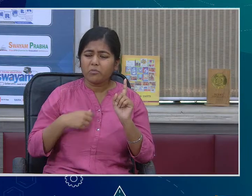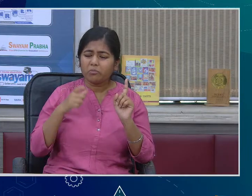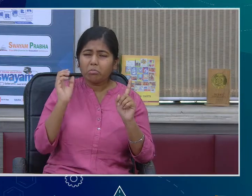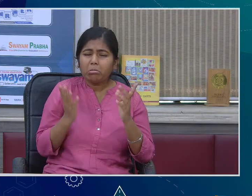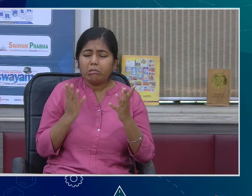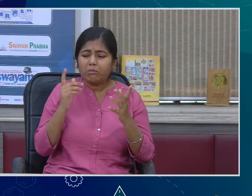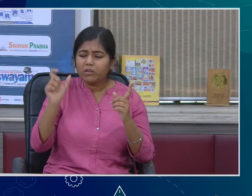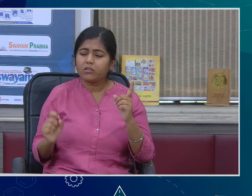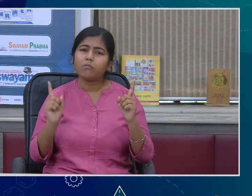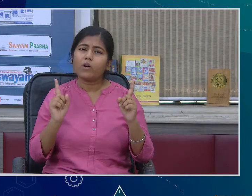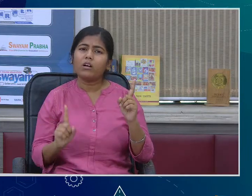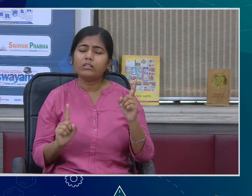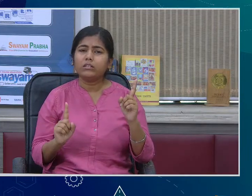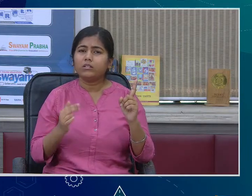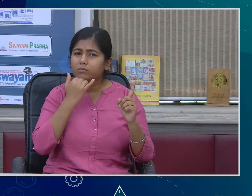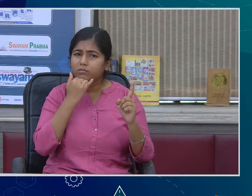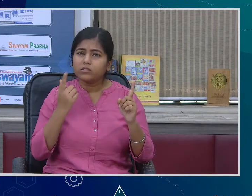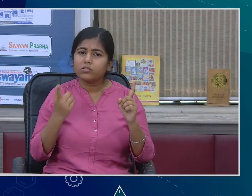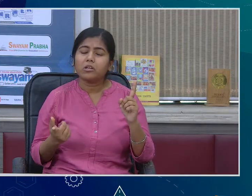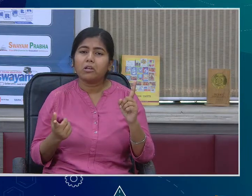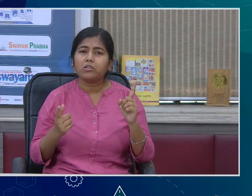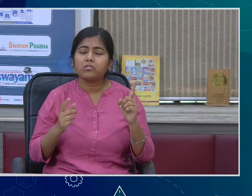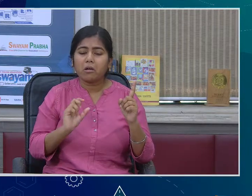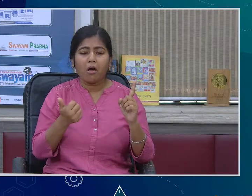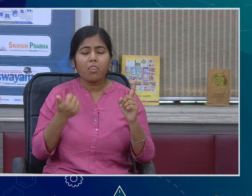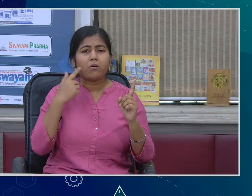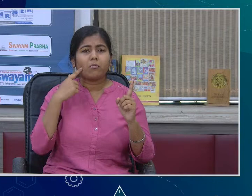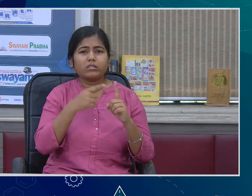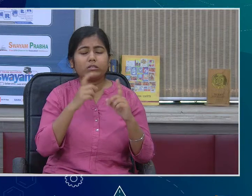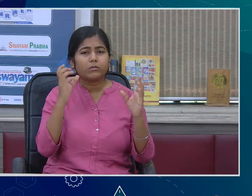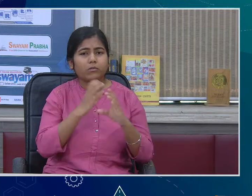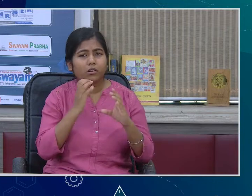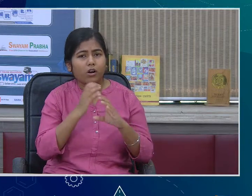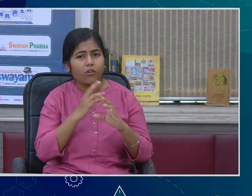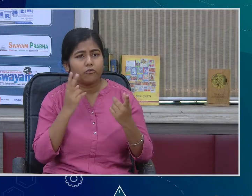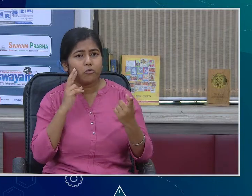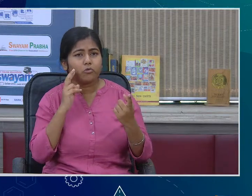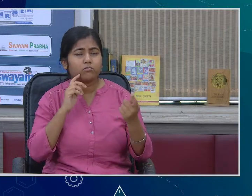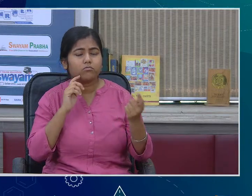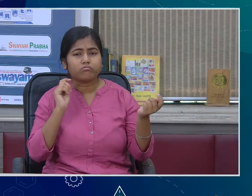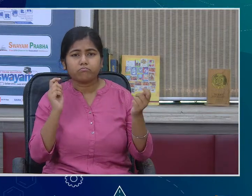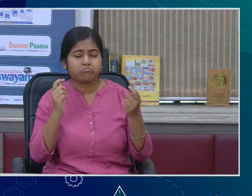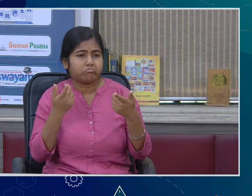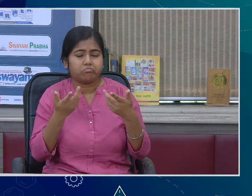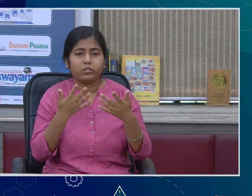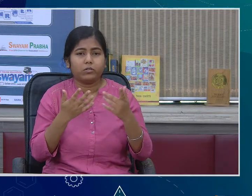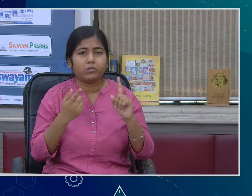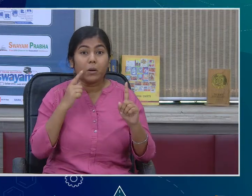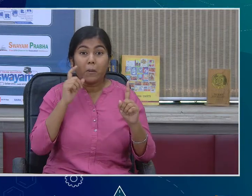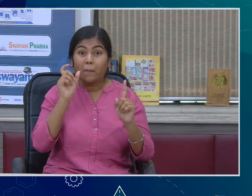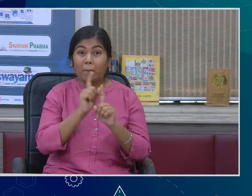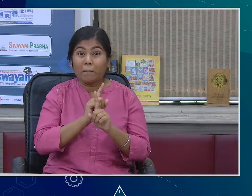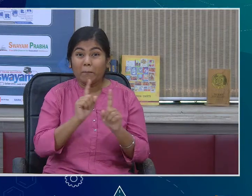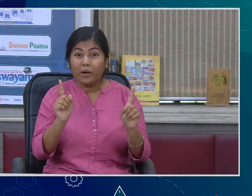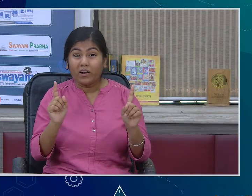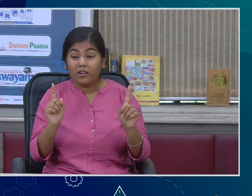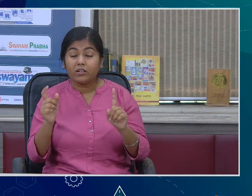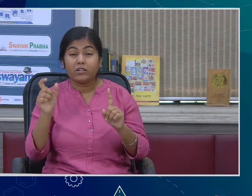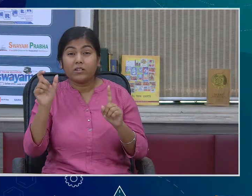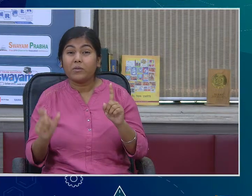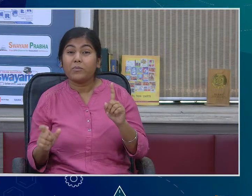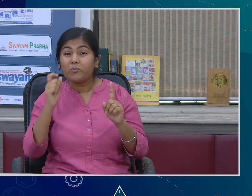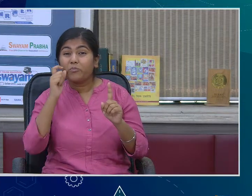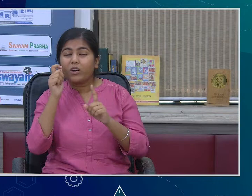mistakenly identifying with some other person, you know. But when Ghosh gave him a minute